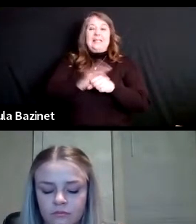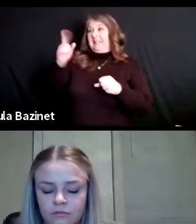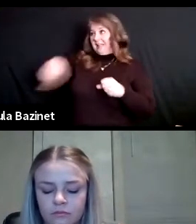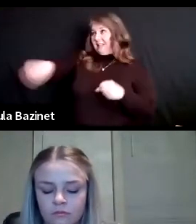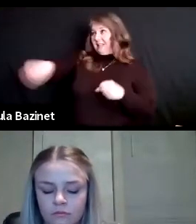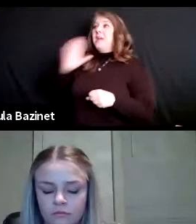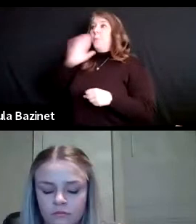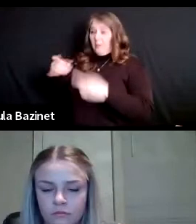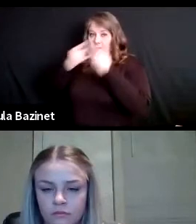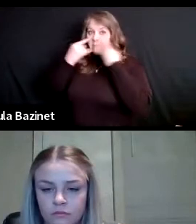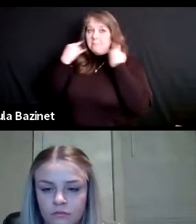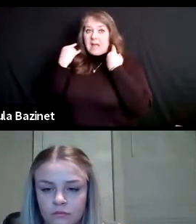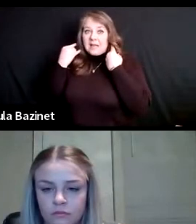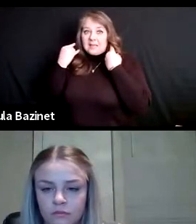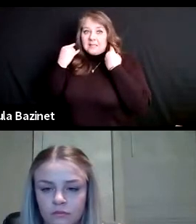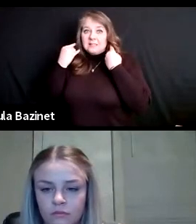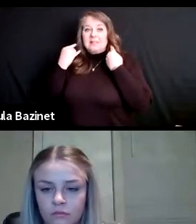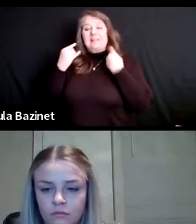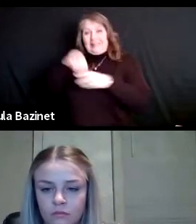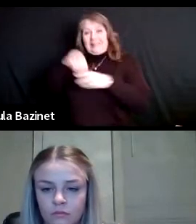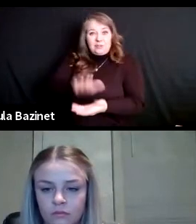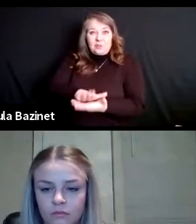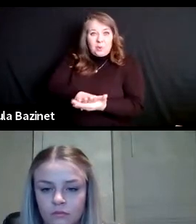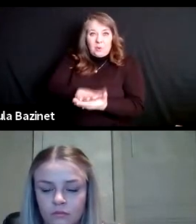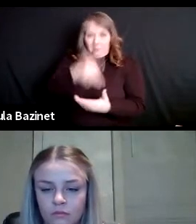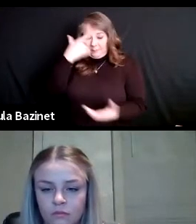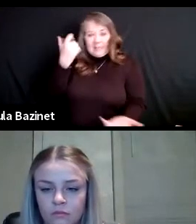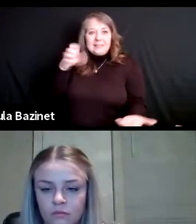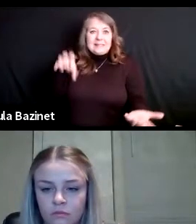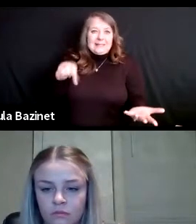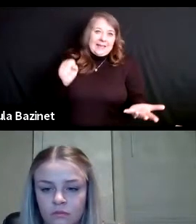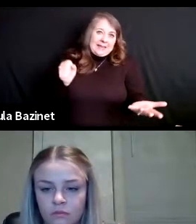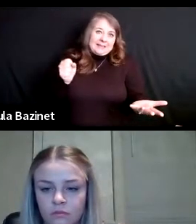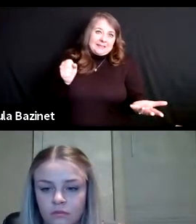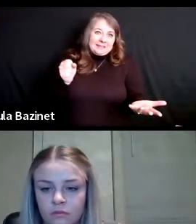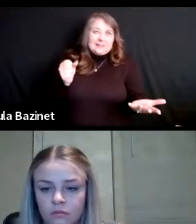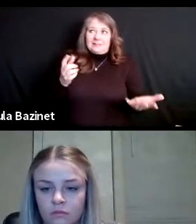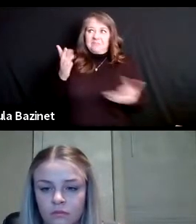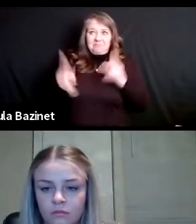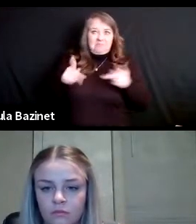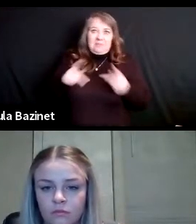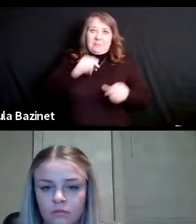wear a mask, even at school, because yes, they don't do it.